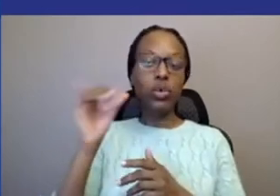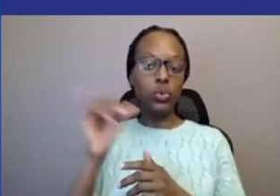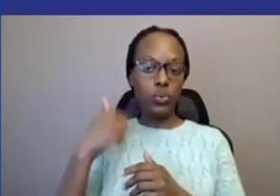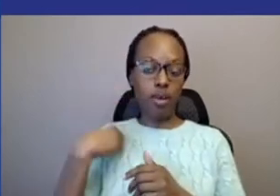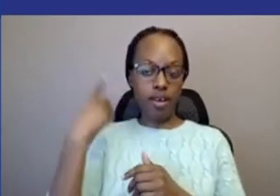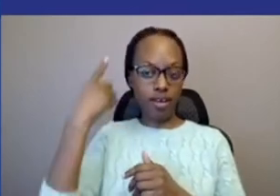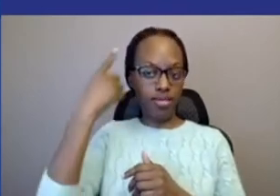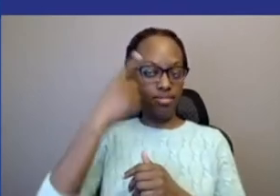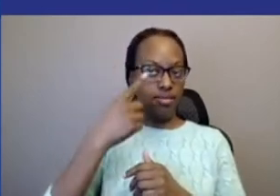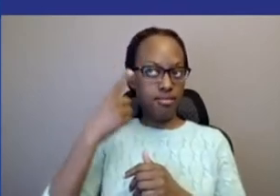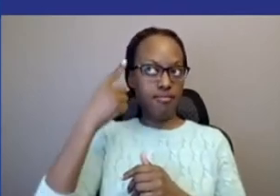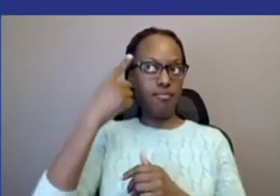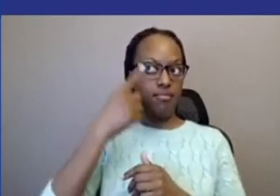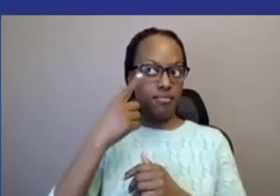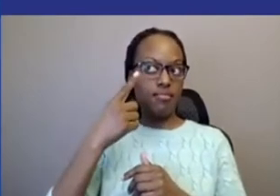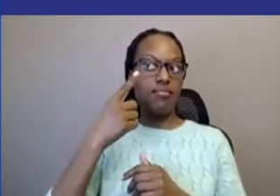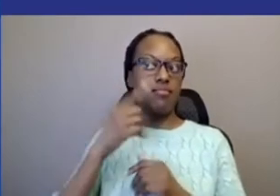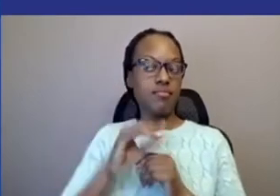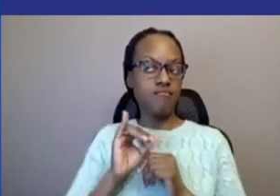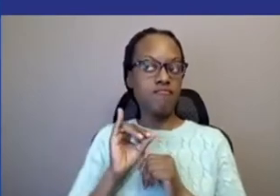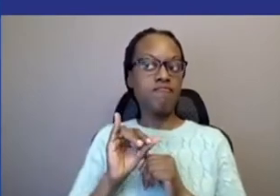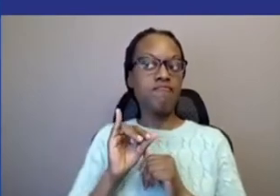consideration.